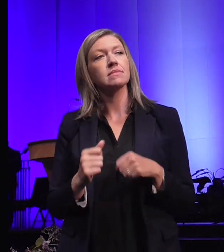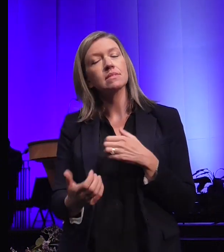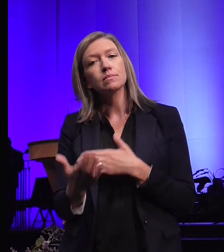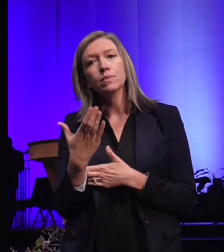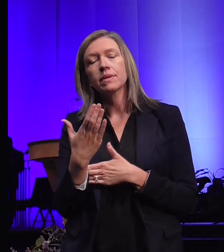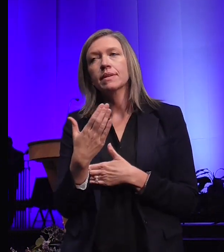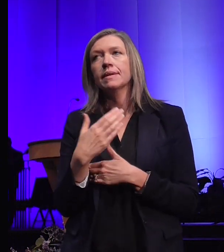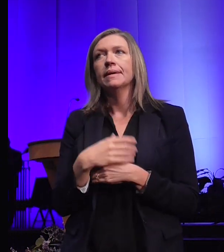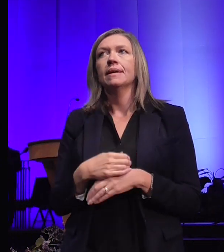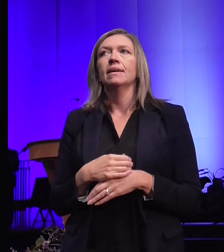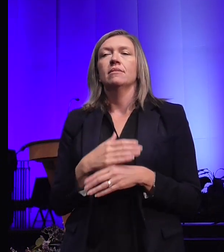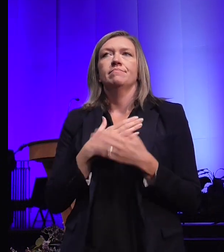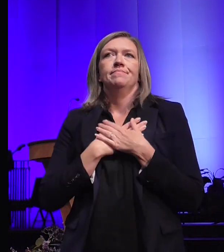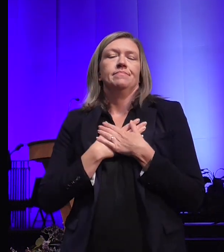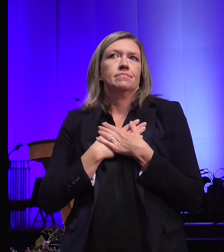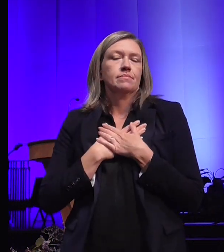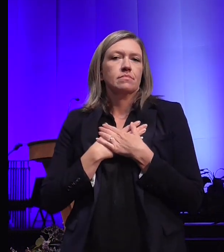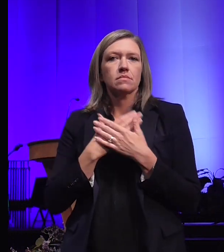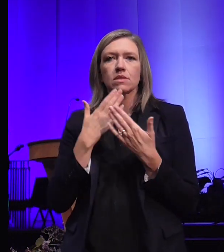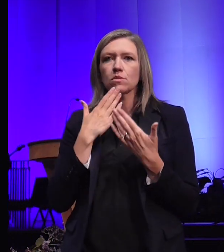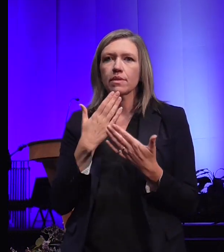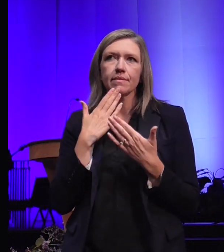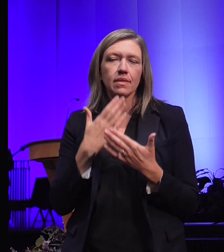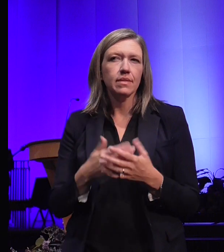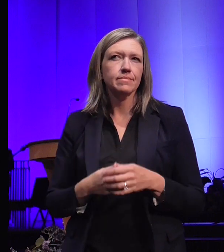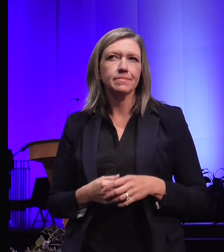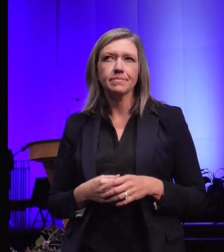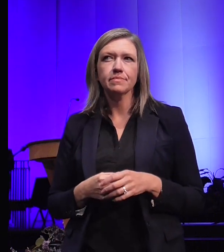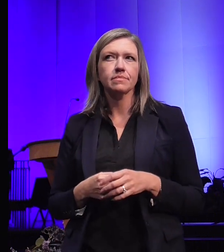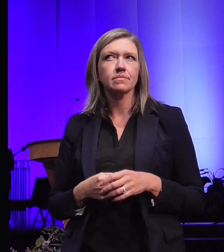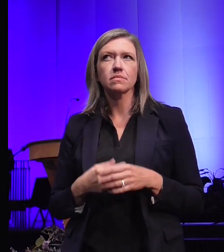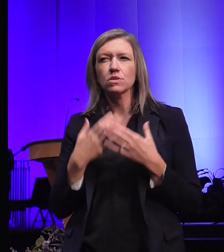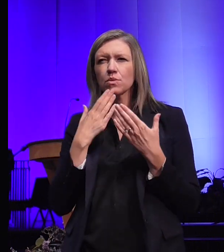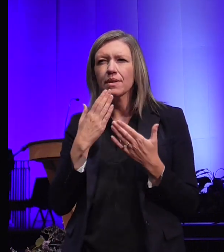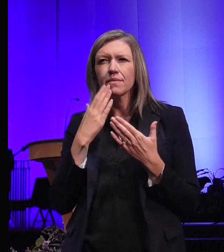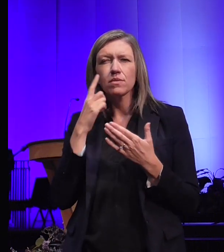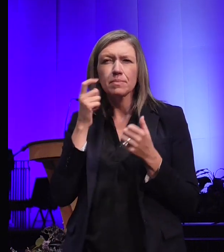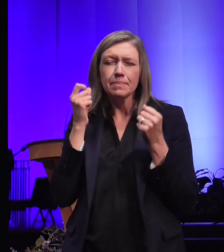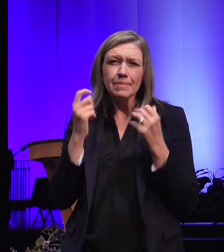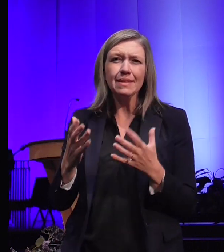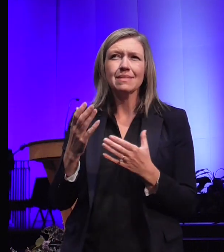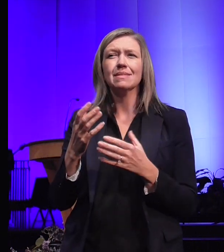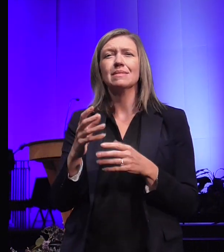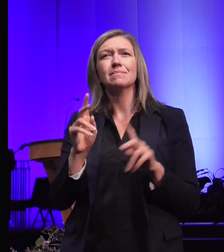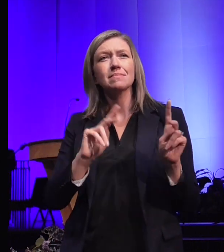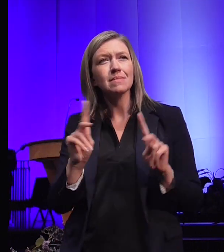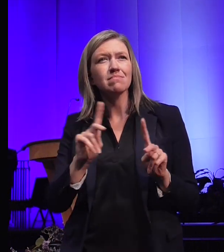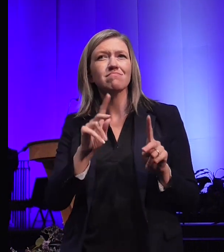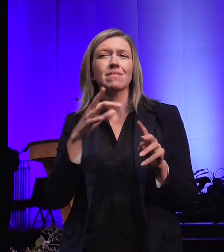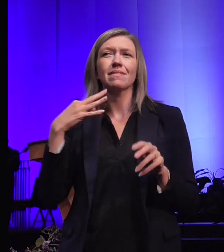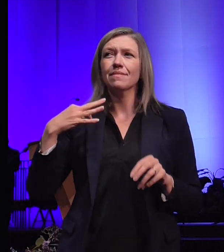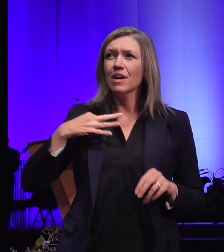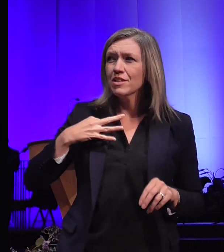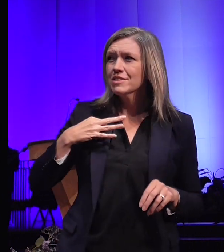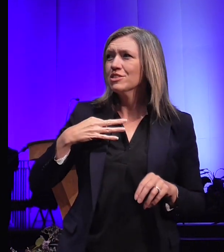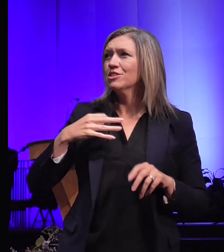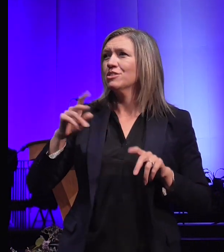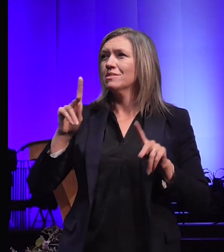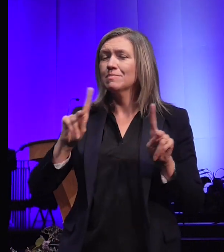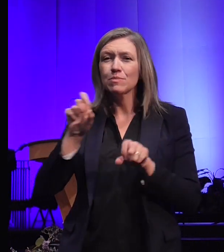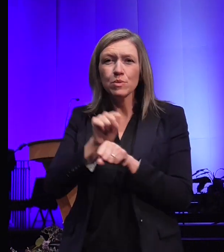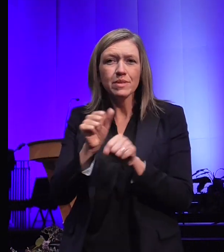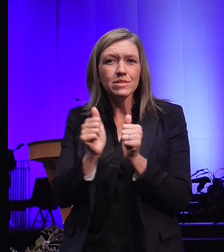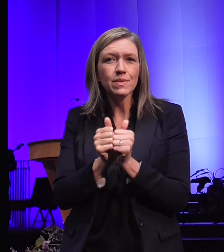so grateful for all of the many hands and hearts and volunteers that come together to create this